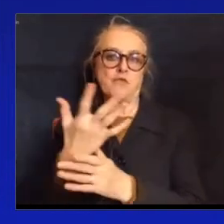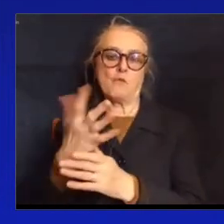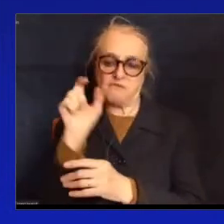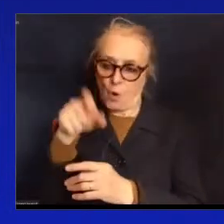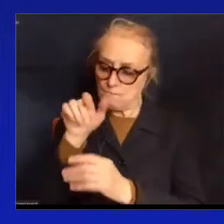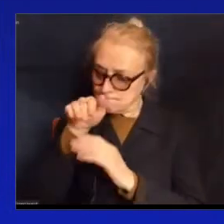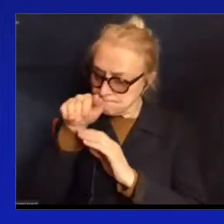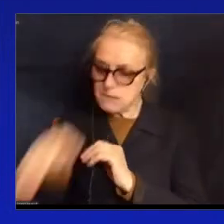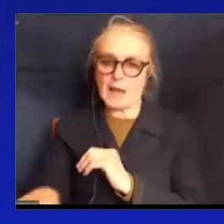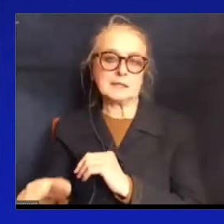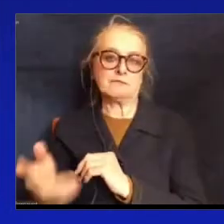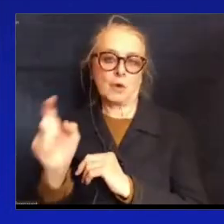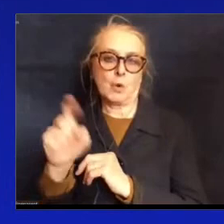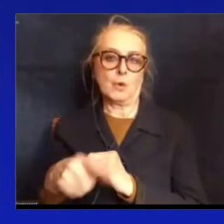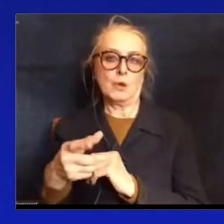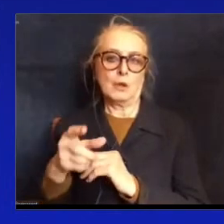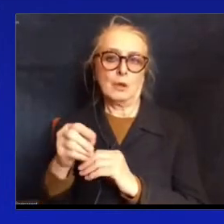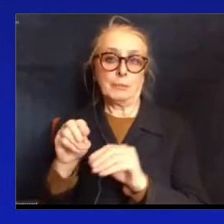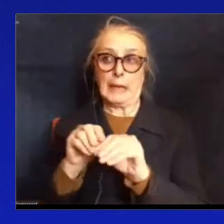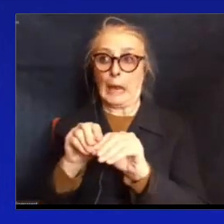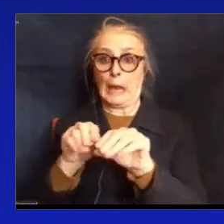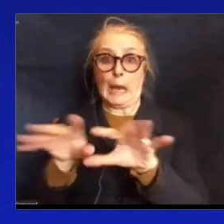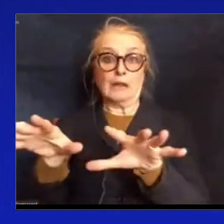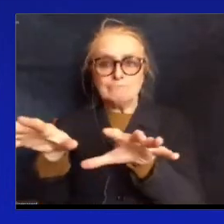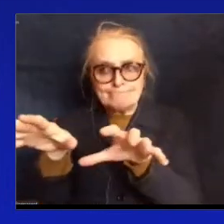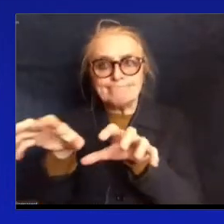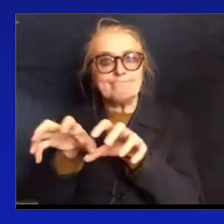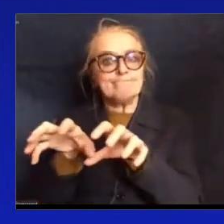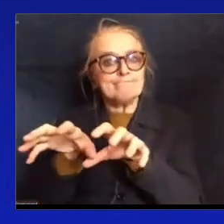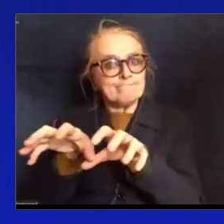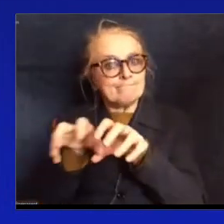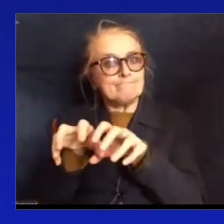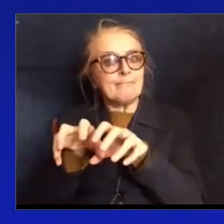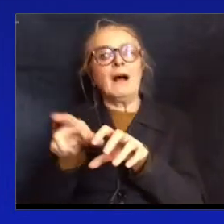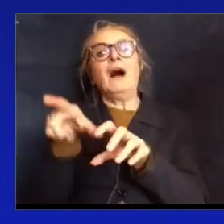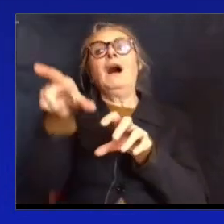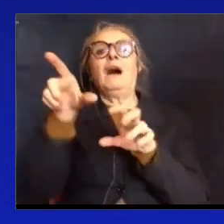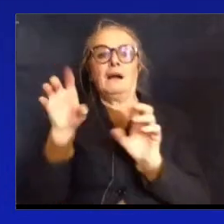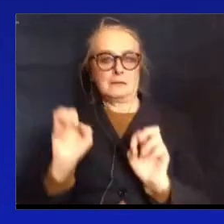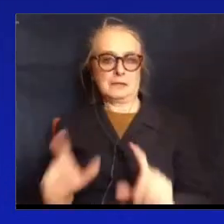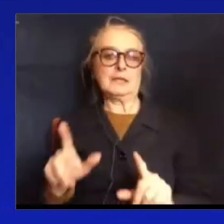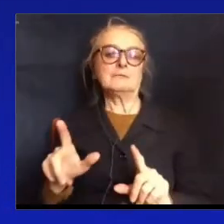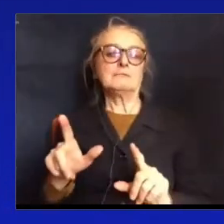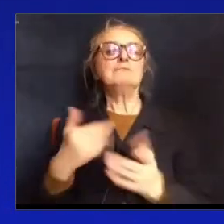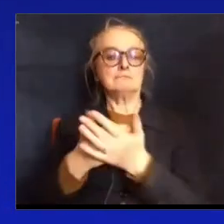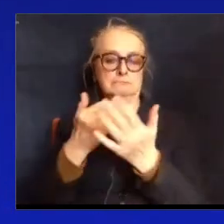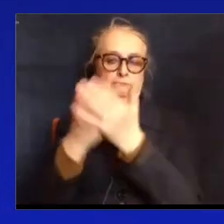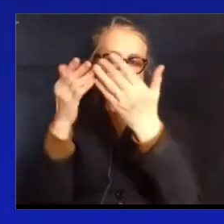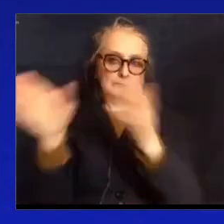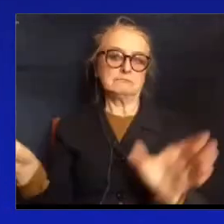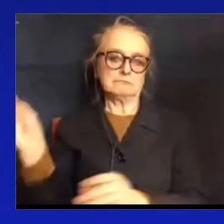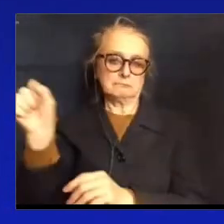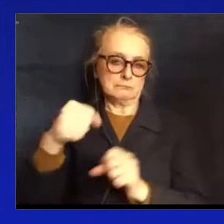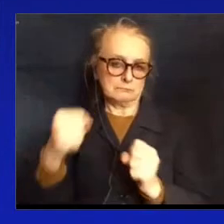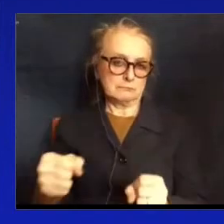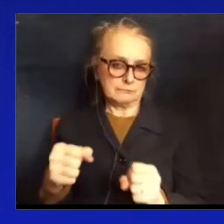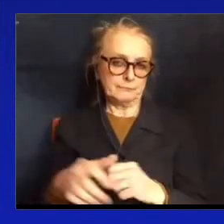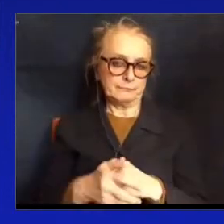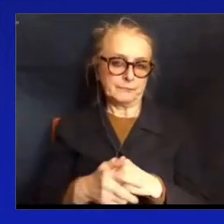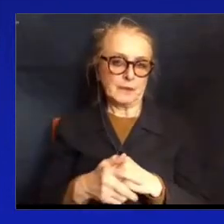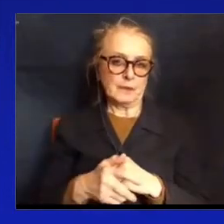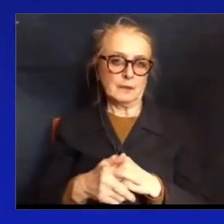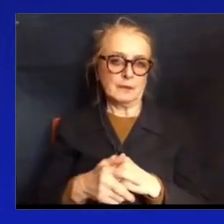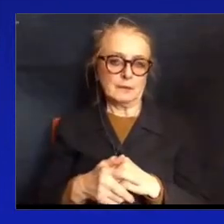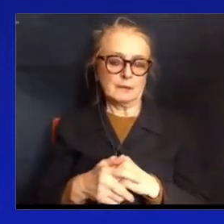where there are higher numbers of people testing positive, that is linked to potentially outbreaks